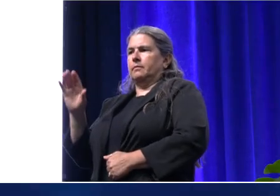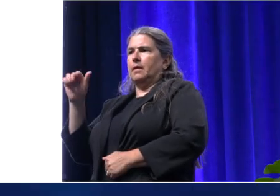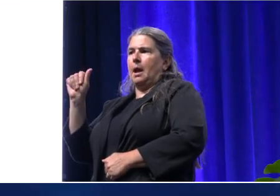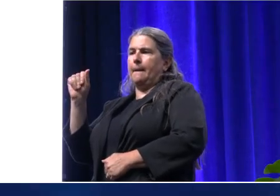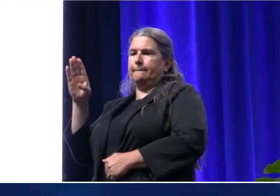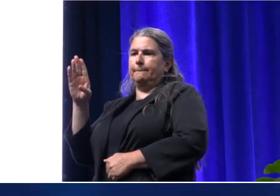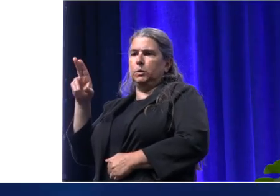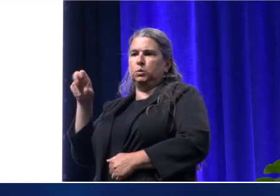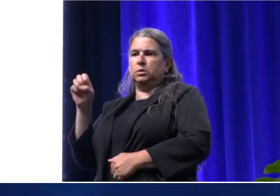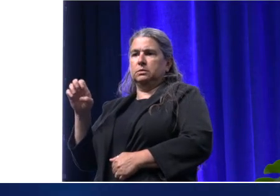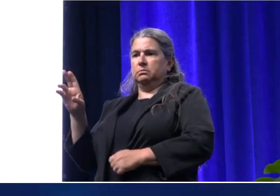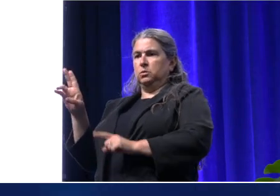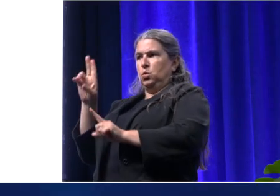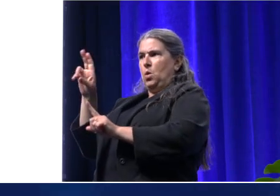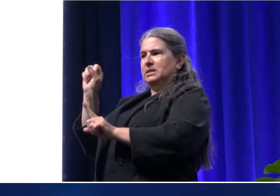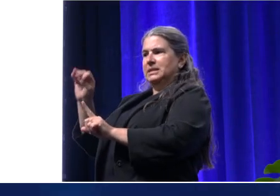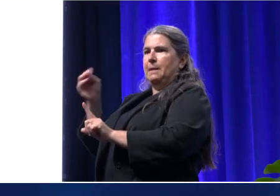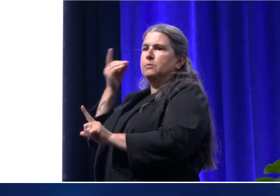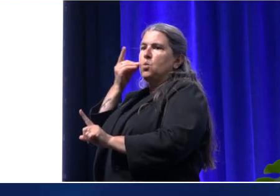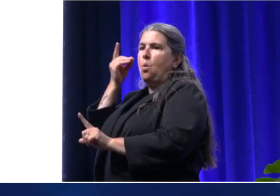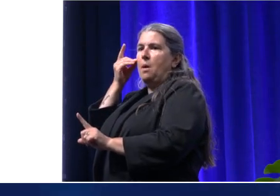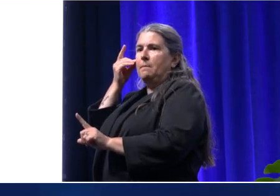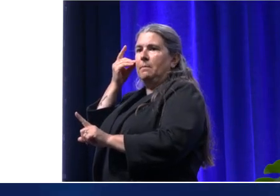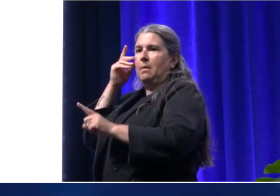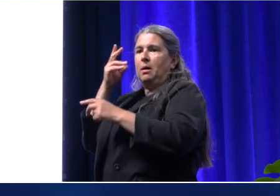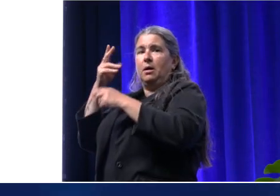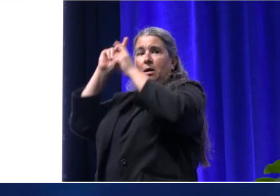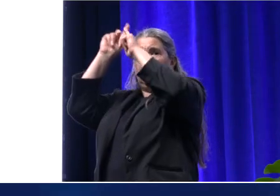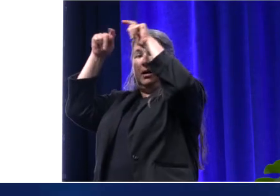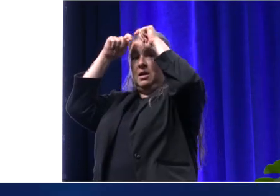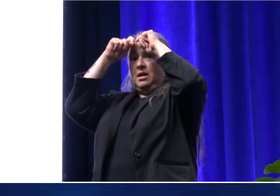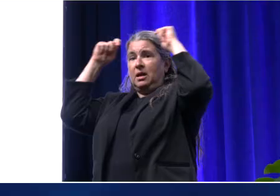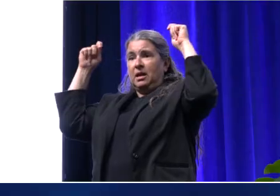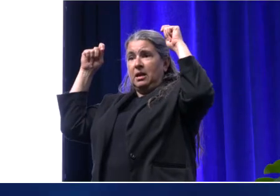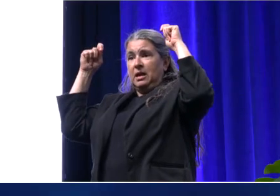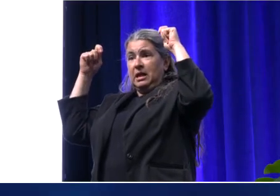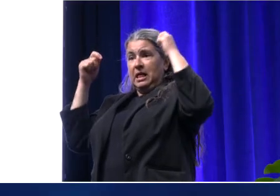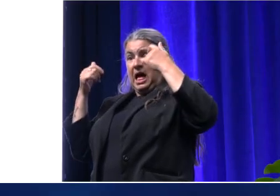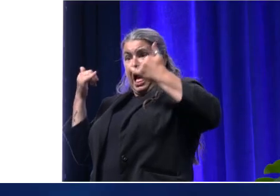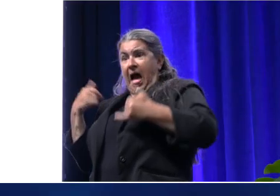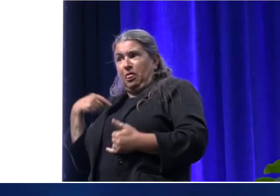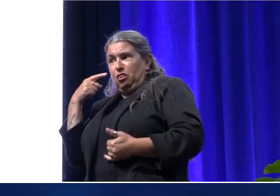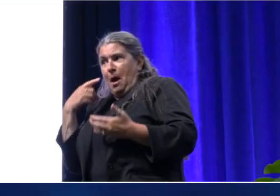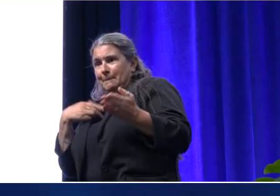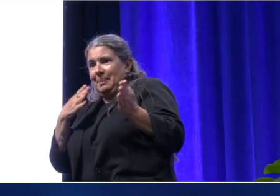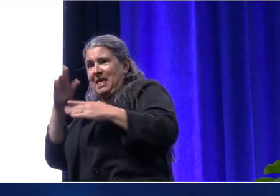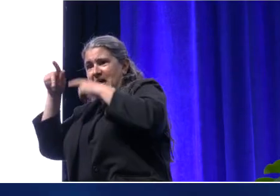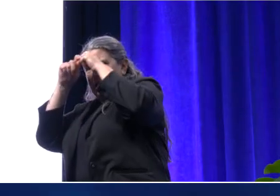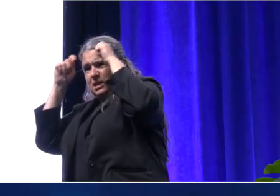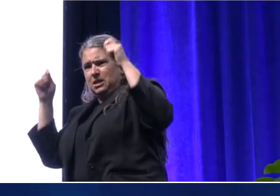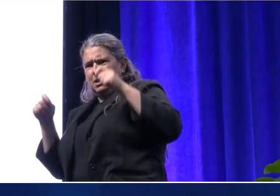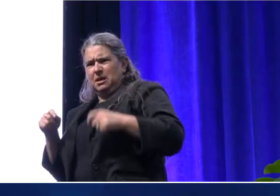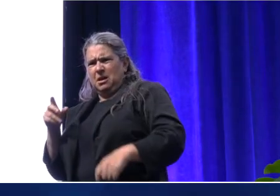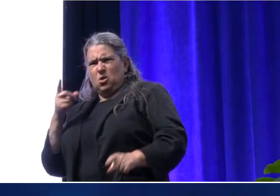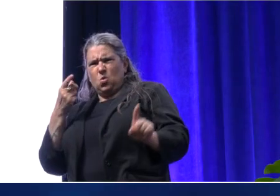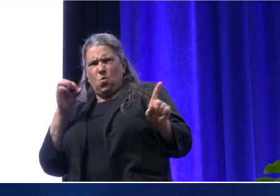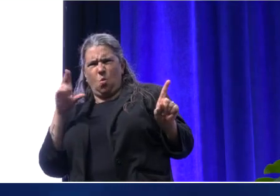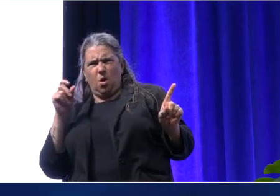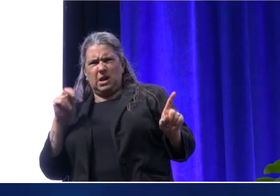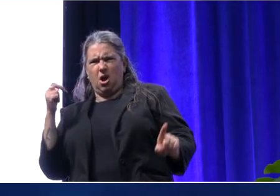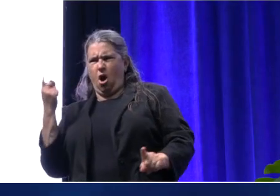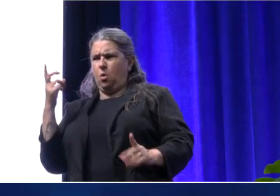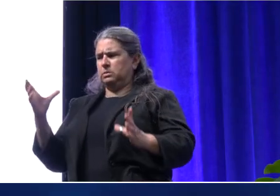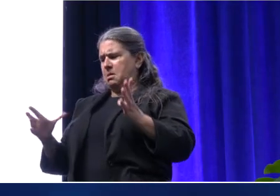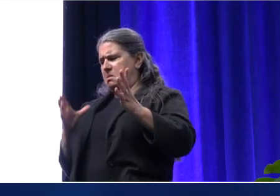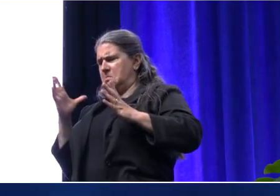wear a bandana, but given how sharp Gordon always dresses, I thought he wouldn't appreciate it. So instead, I got